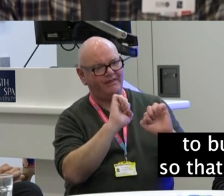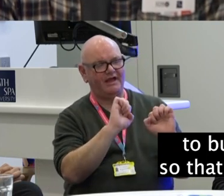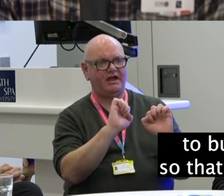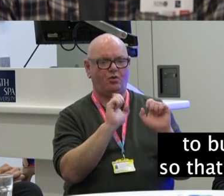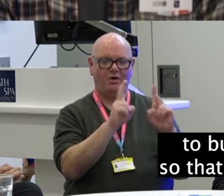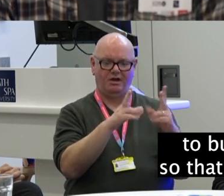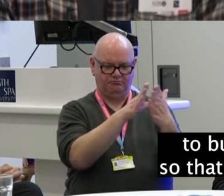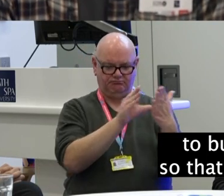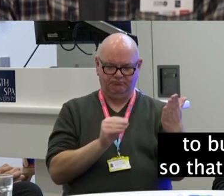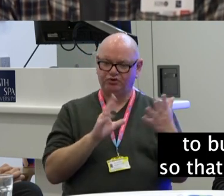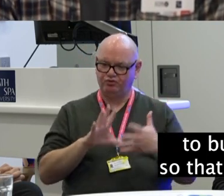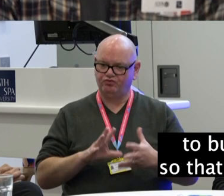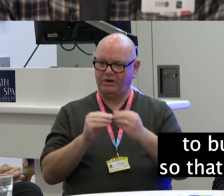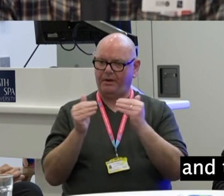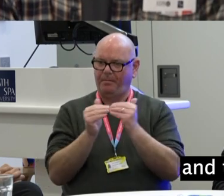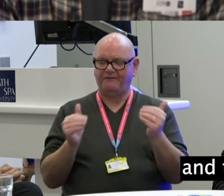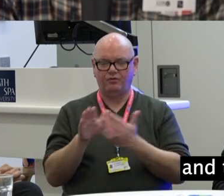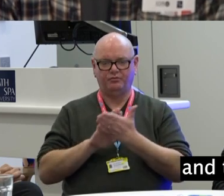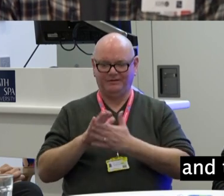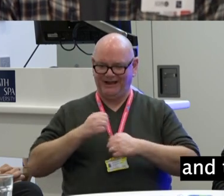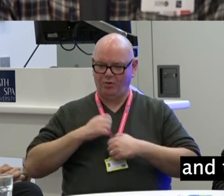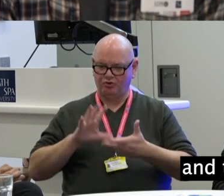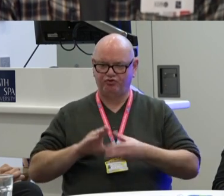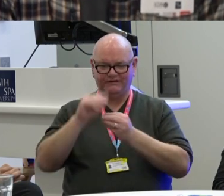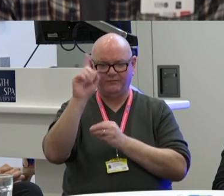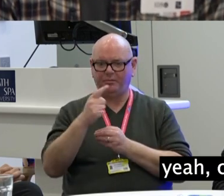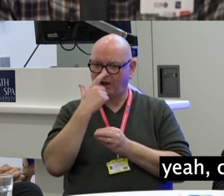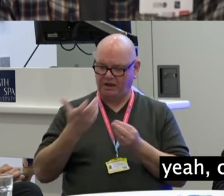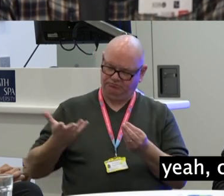our creators so that we can broaden out our network and then actually make